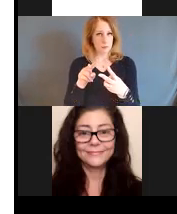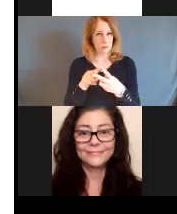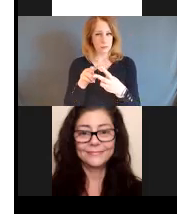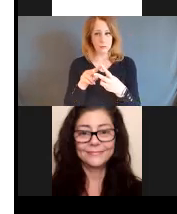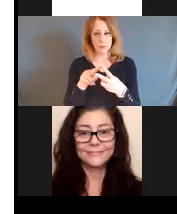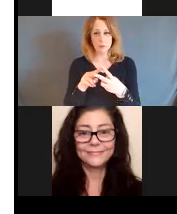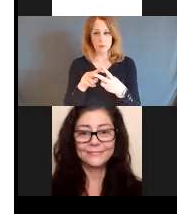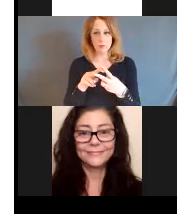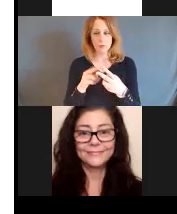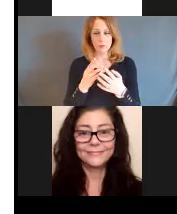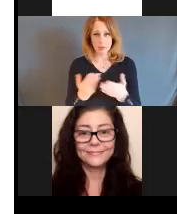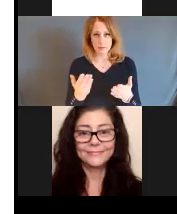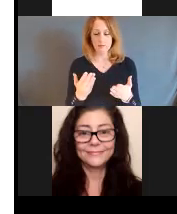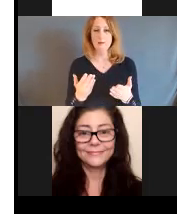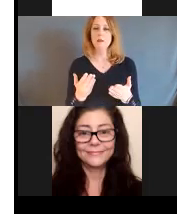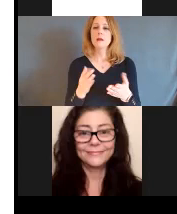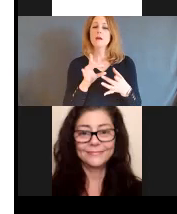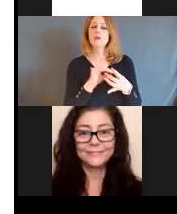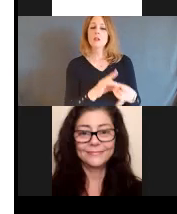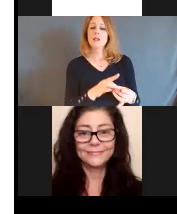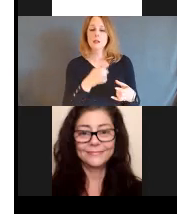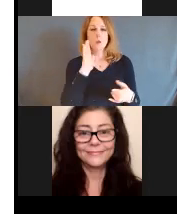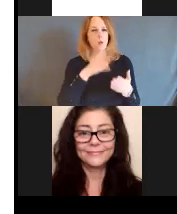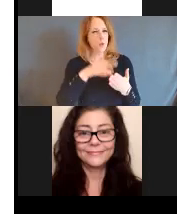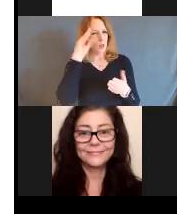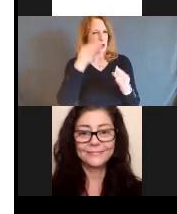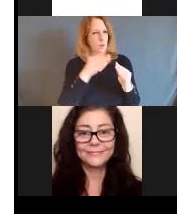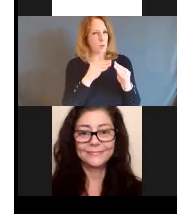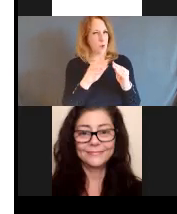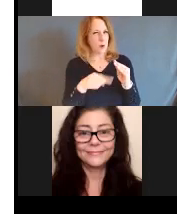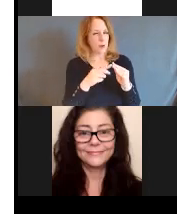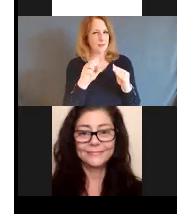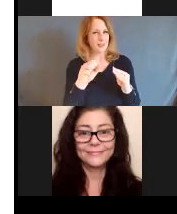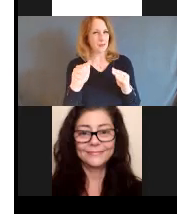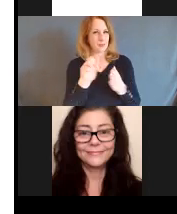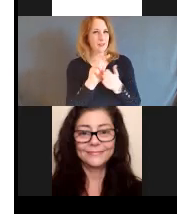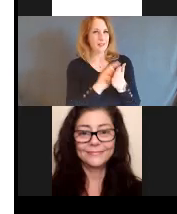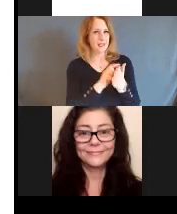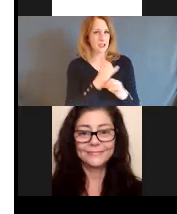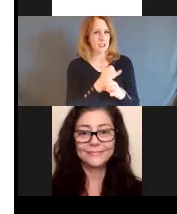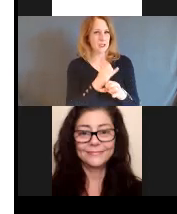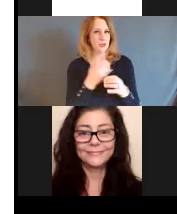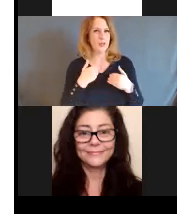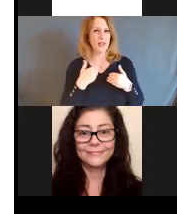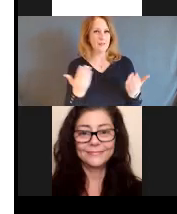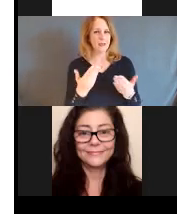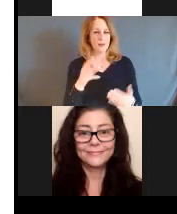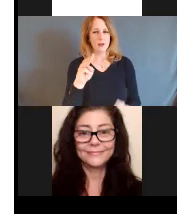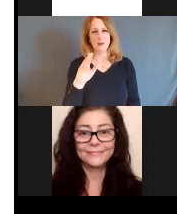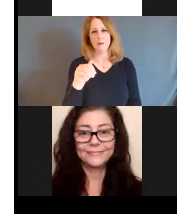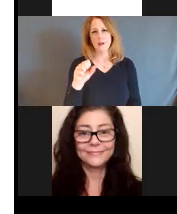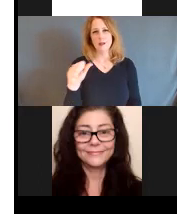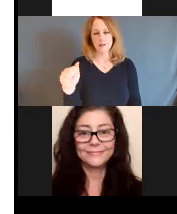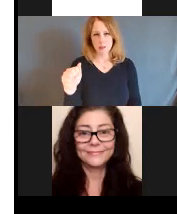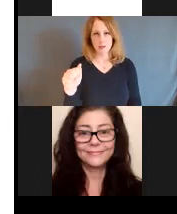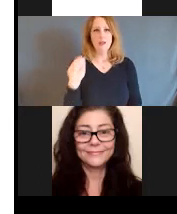two different things, I guess. Related to this, you will learn more about the Sexual Assault Legal Institute that we have here at MCASA. You'll get to meet some